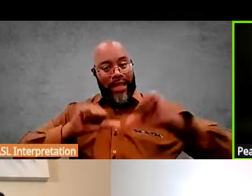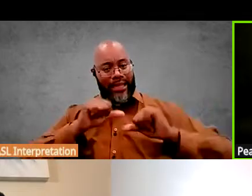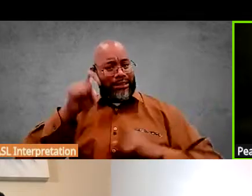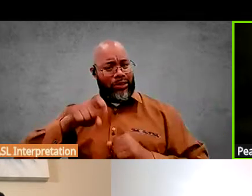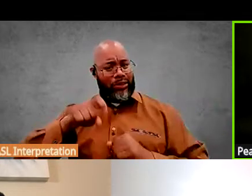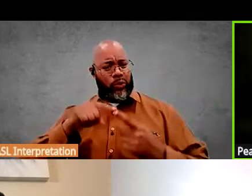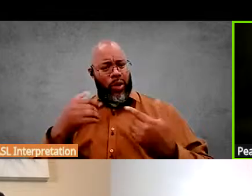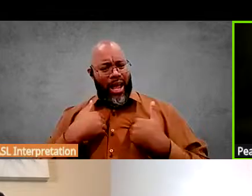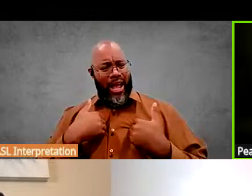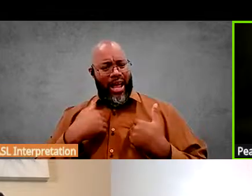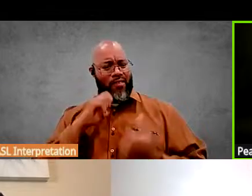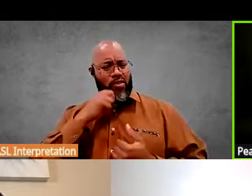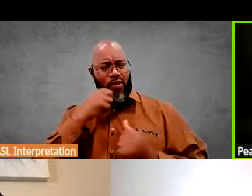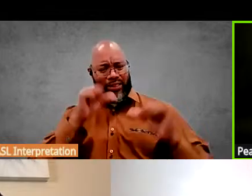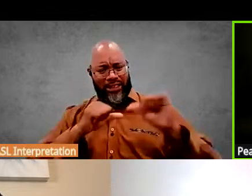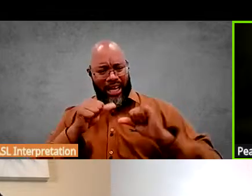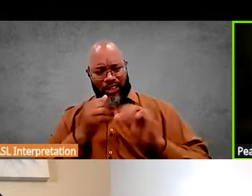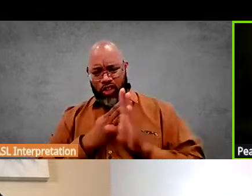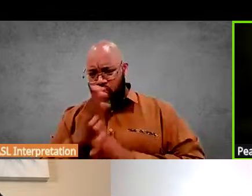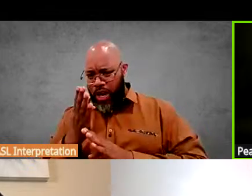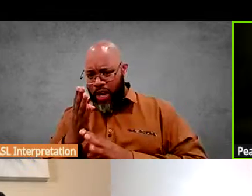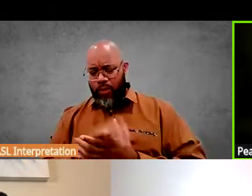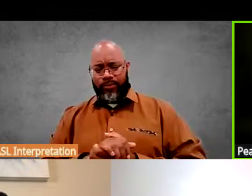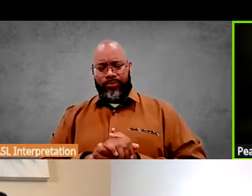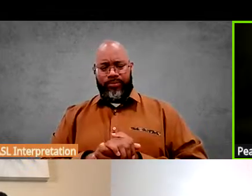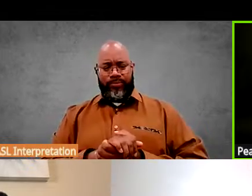have a neuroscience career?